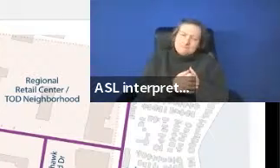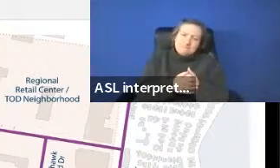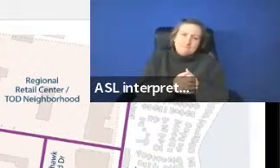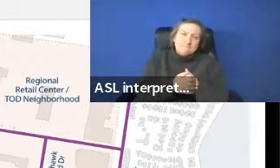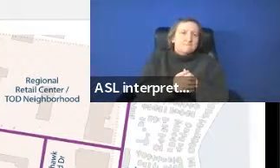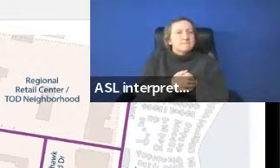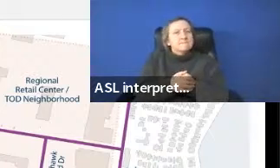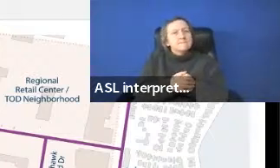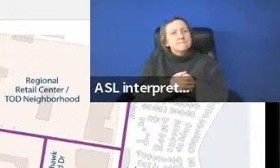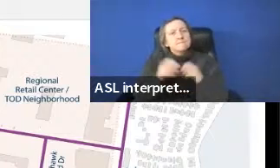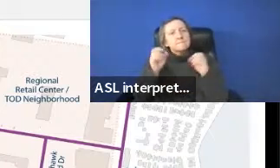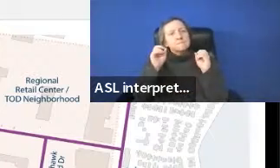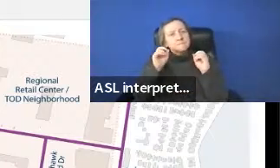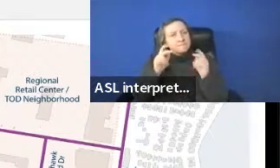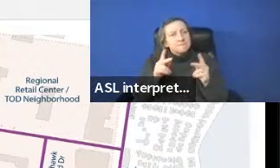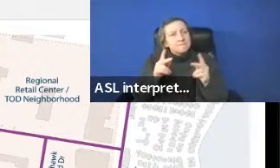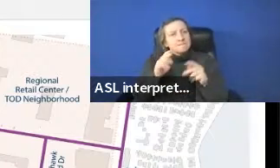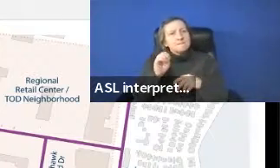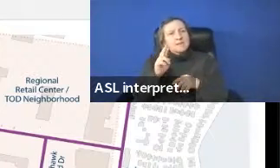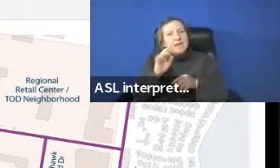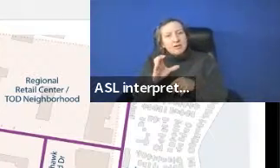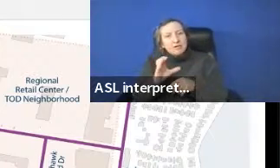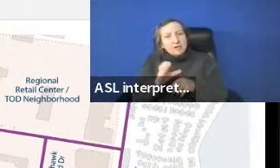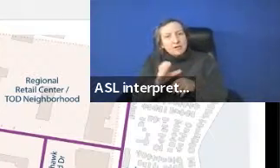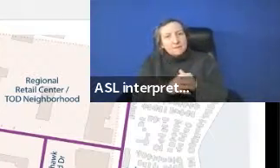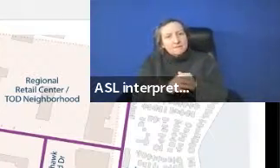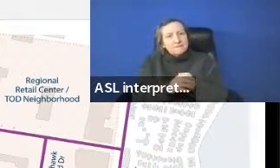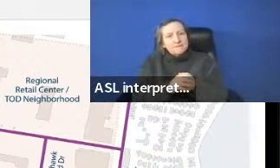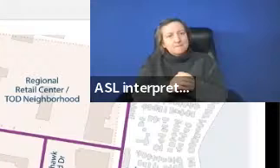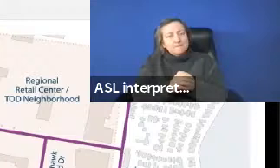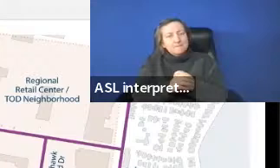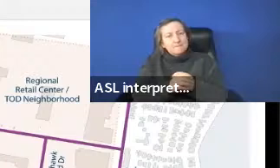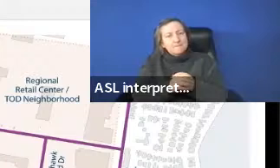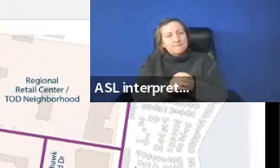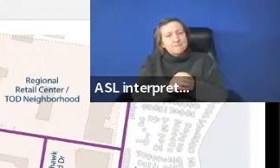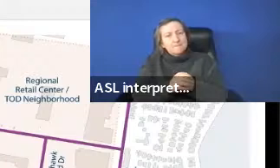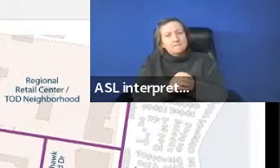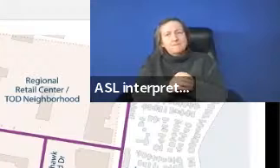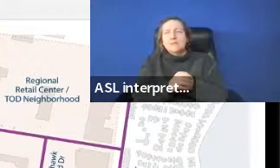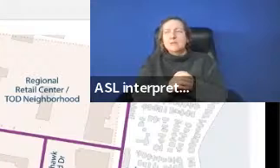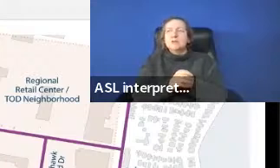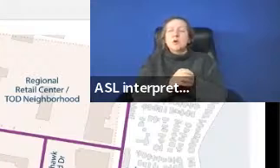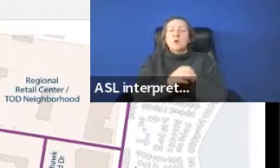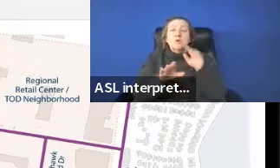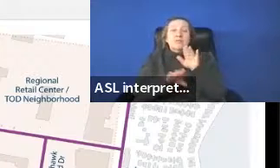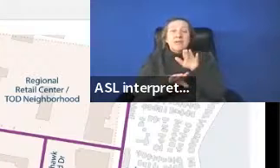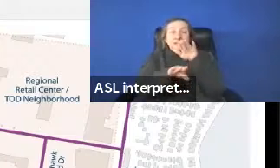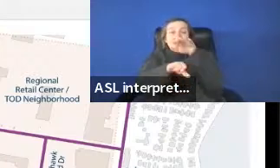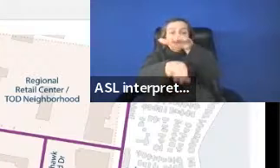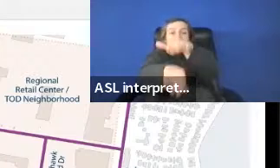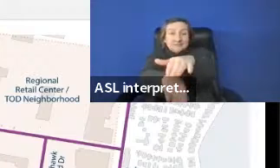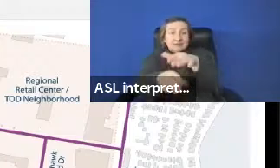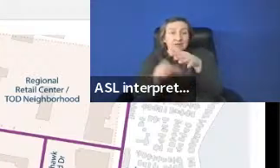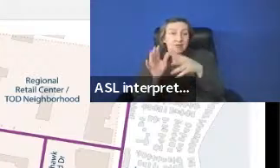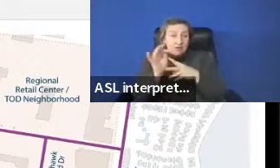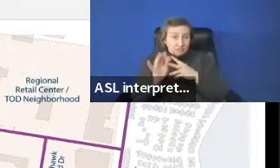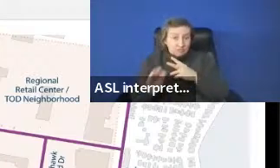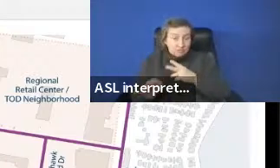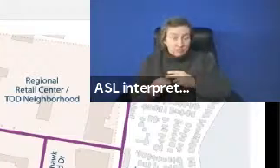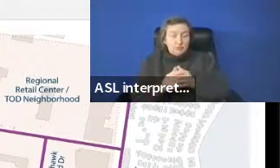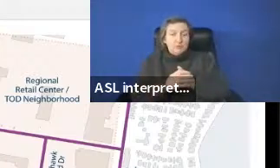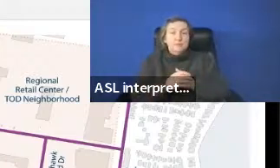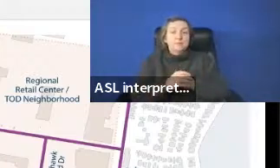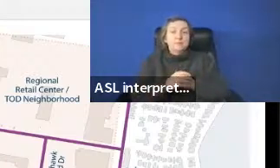right, Eric. Under the stack bridge option, would